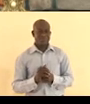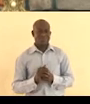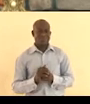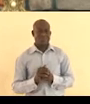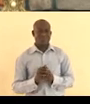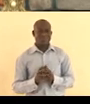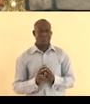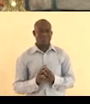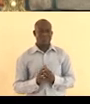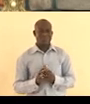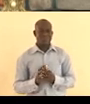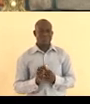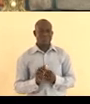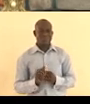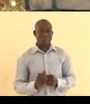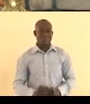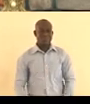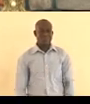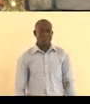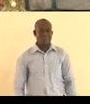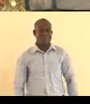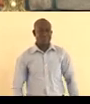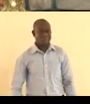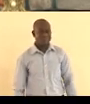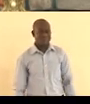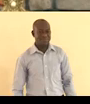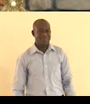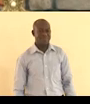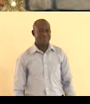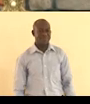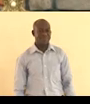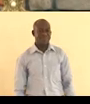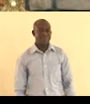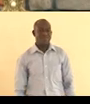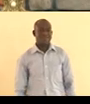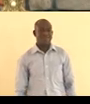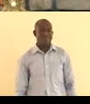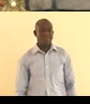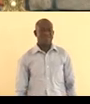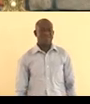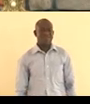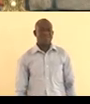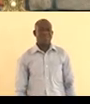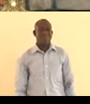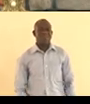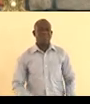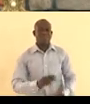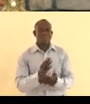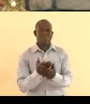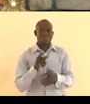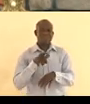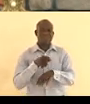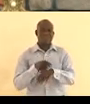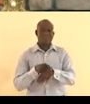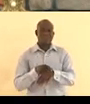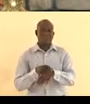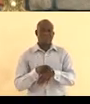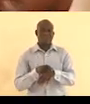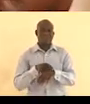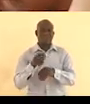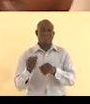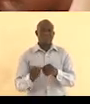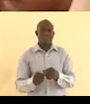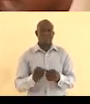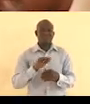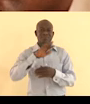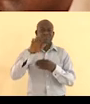is the work you did, not what somebody does for you, not what they call help. So actually, sometimes,